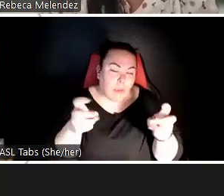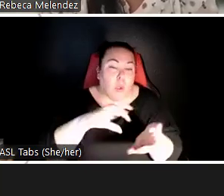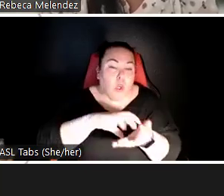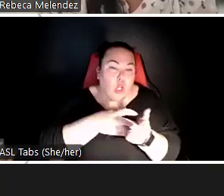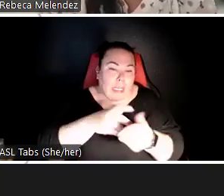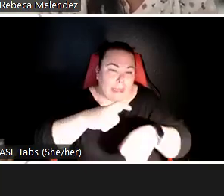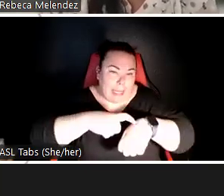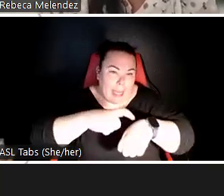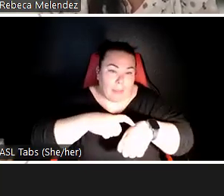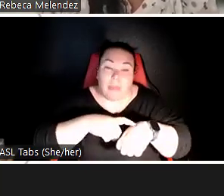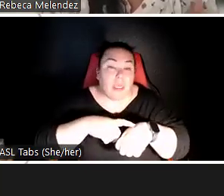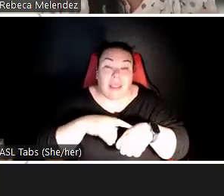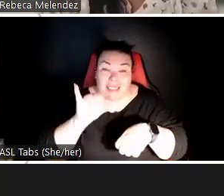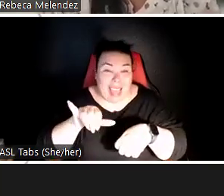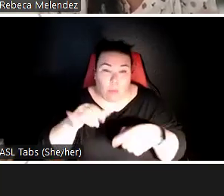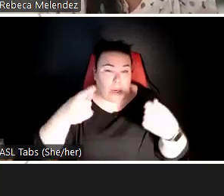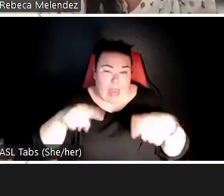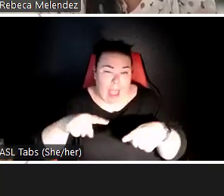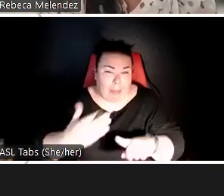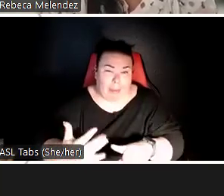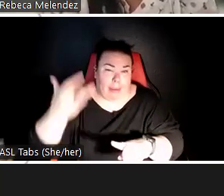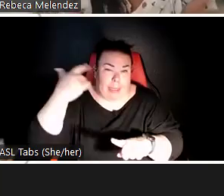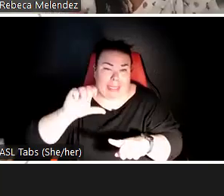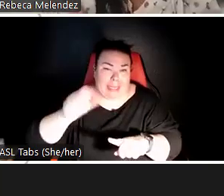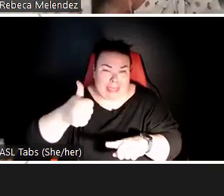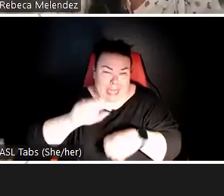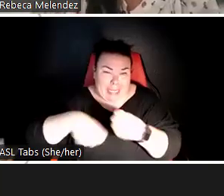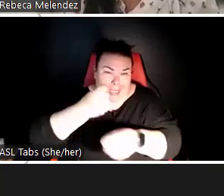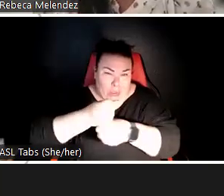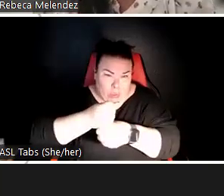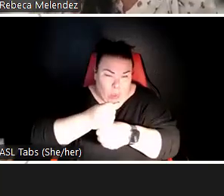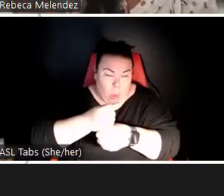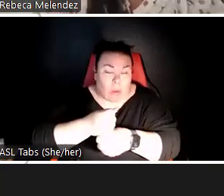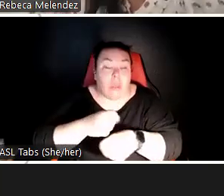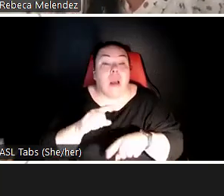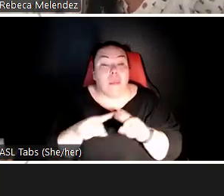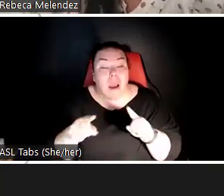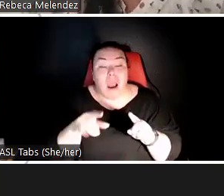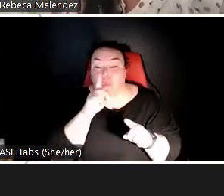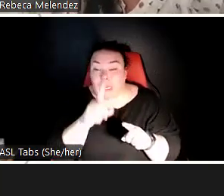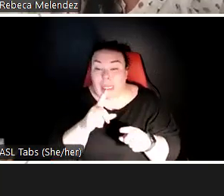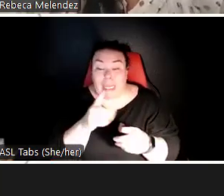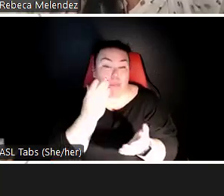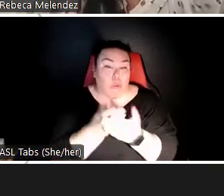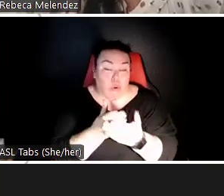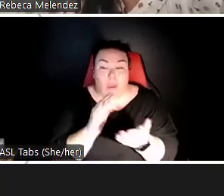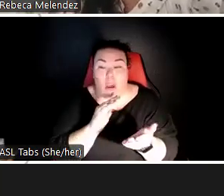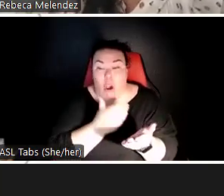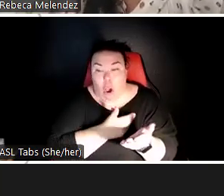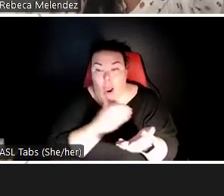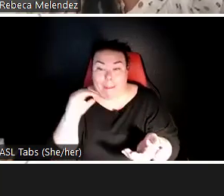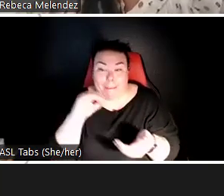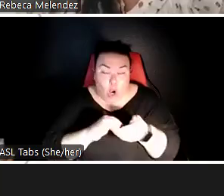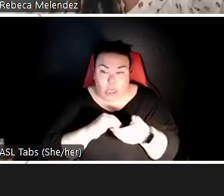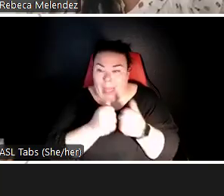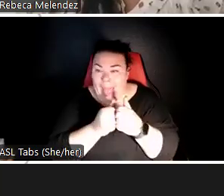not have happened 10 years ago. Those cookies are a real testament of how far we've come in the partnership